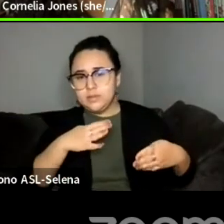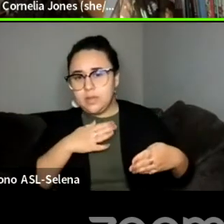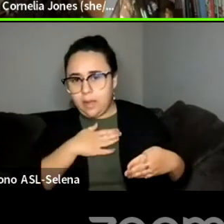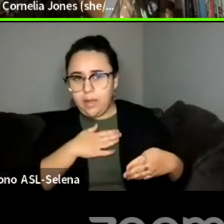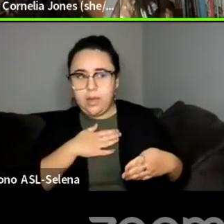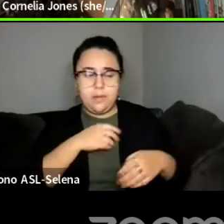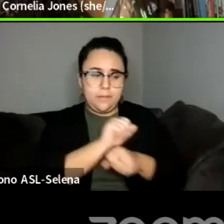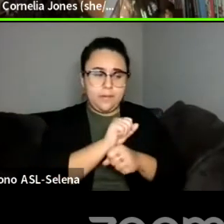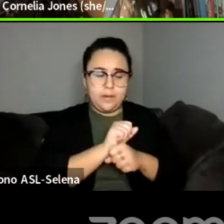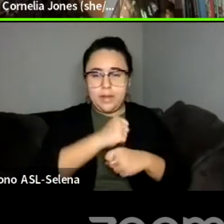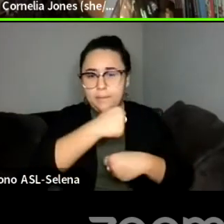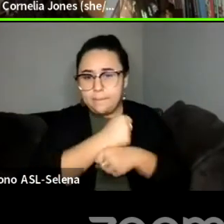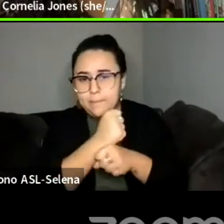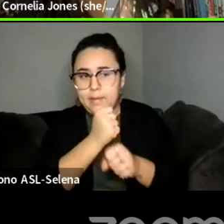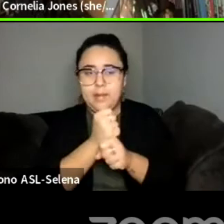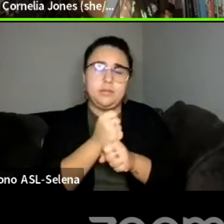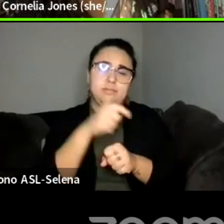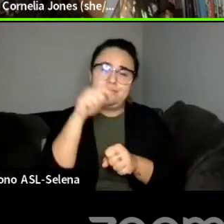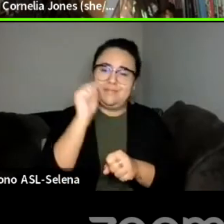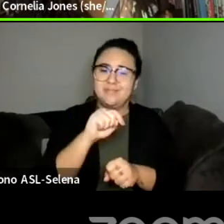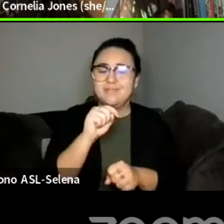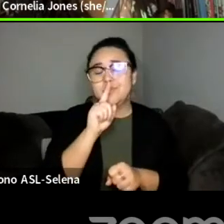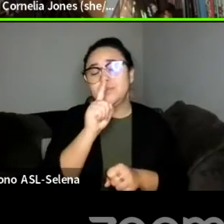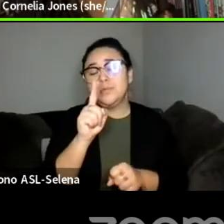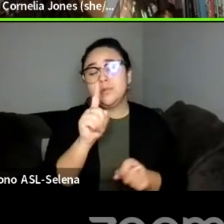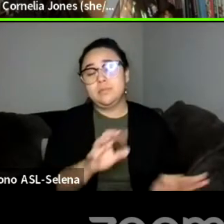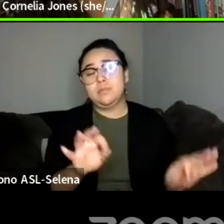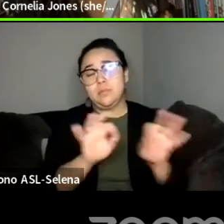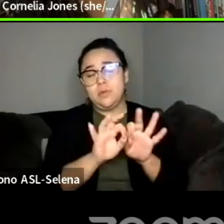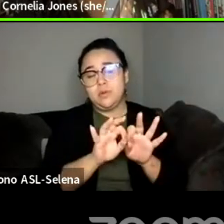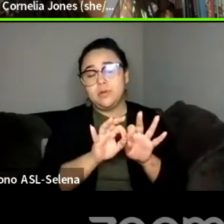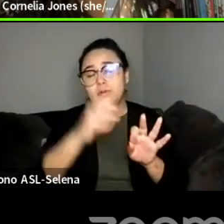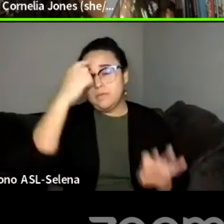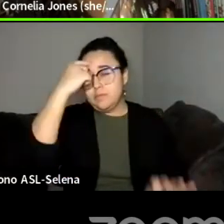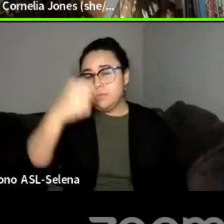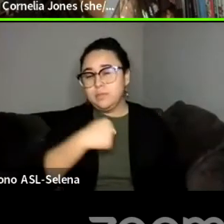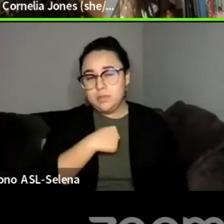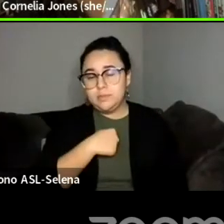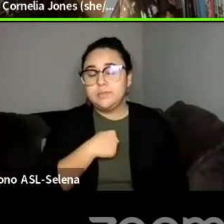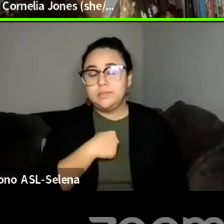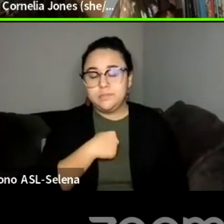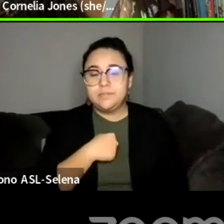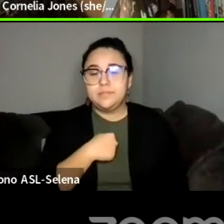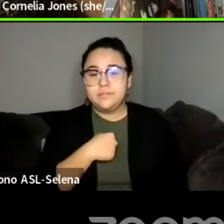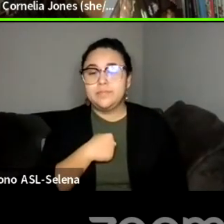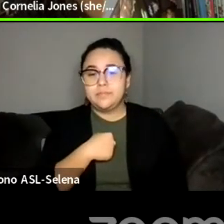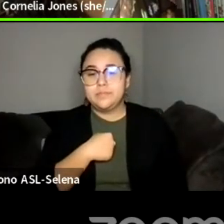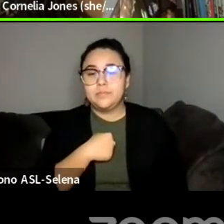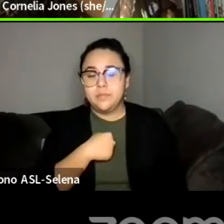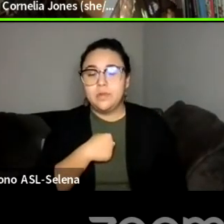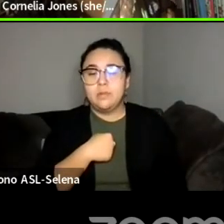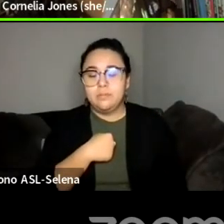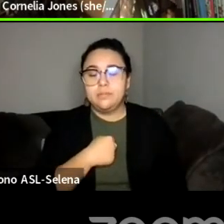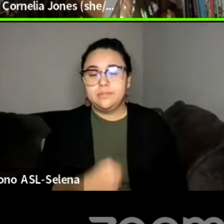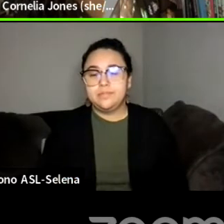And that is a really important thing in how I